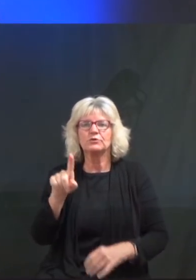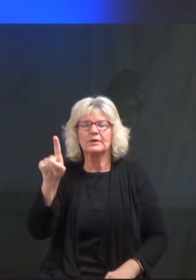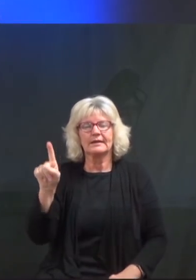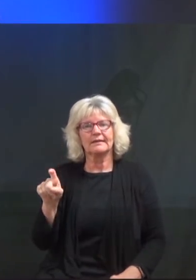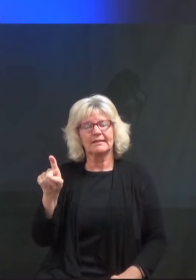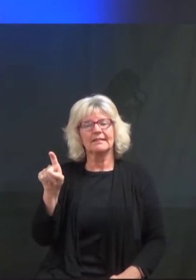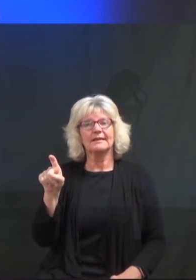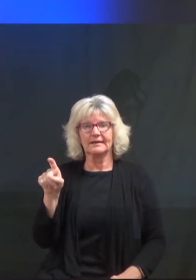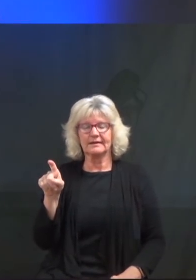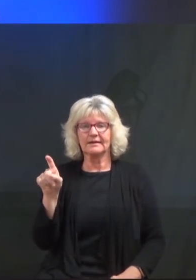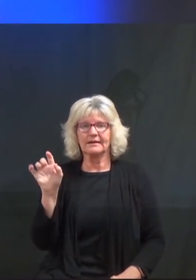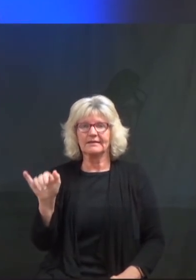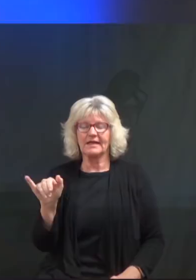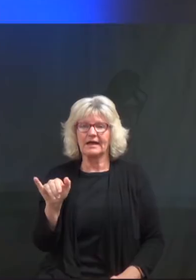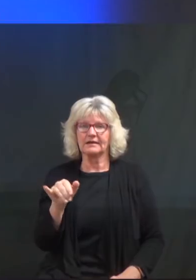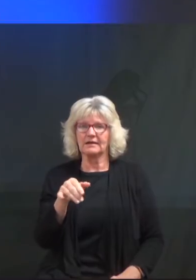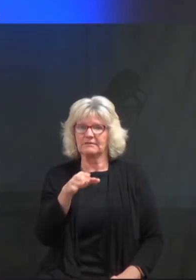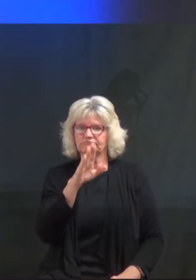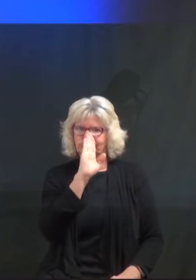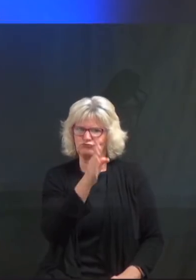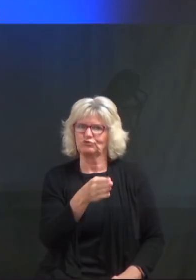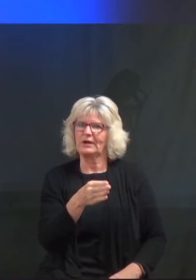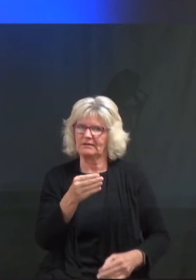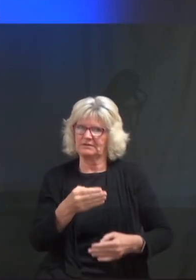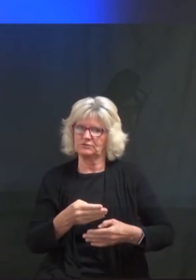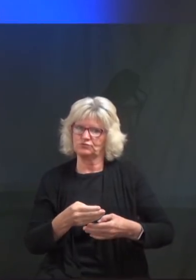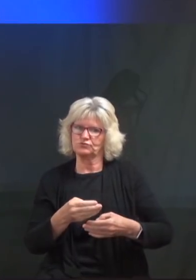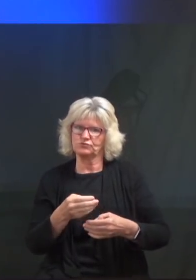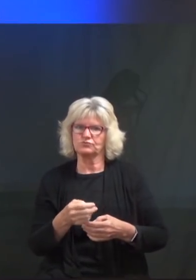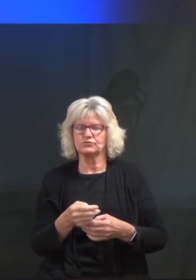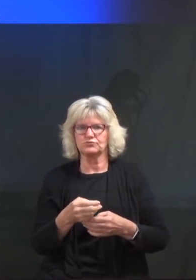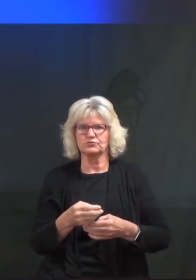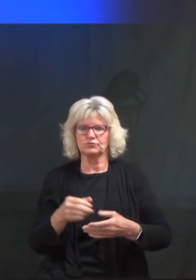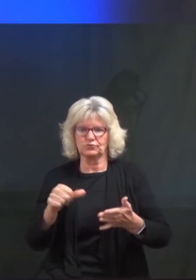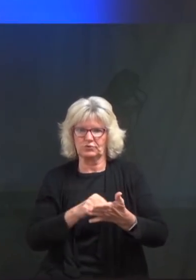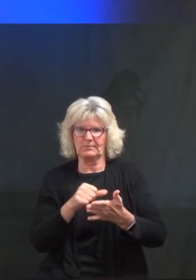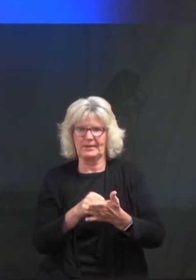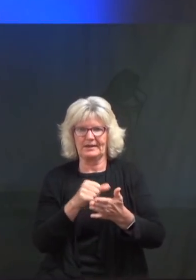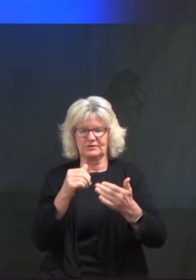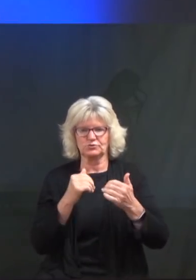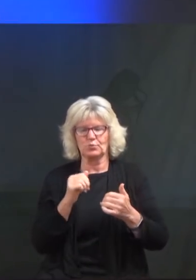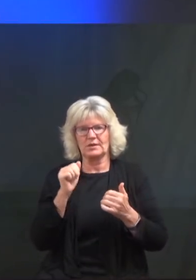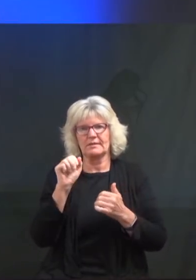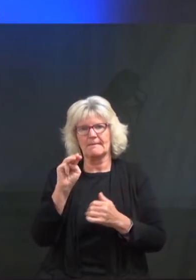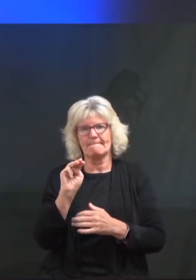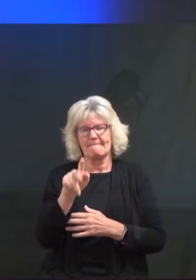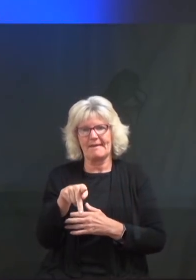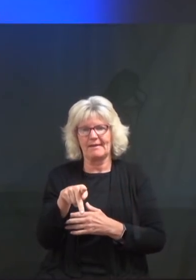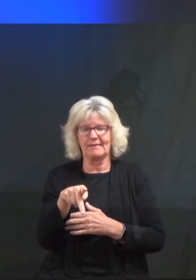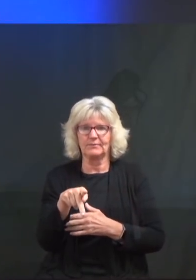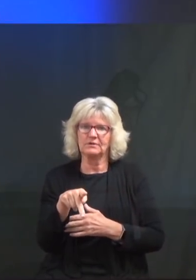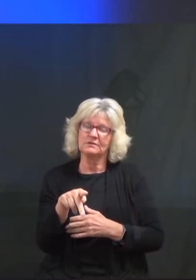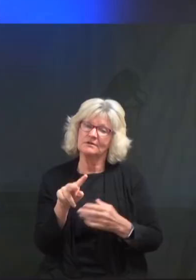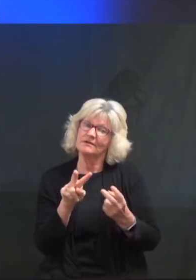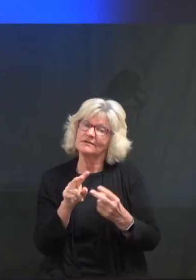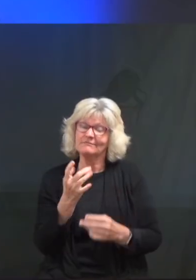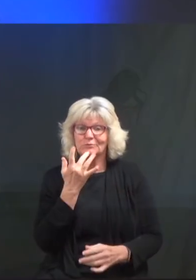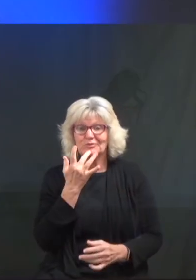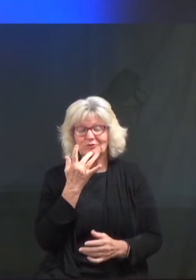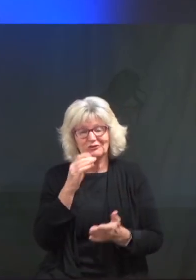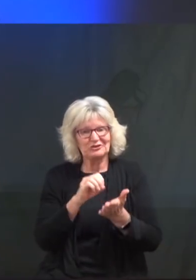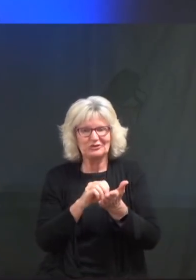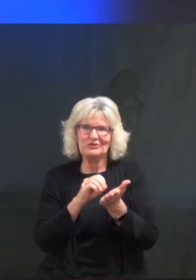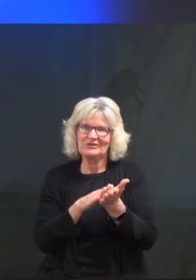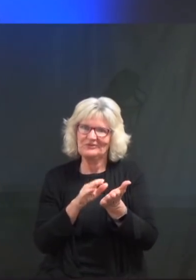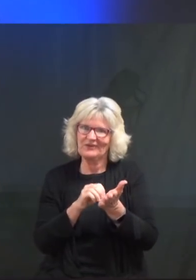probably click right to it and be able to go straight to it from there. Or you can write down this very long number or very long page and go